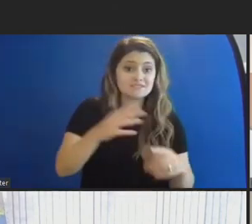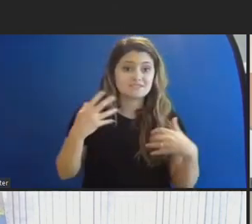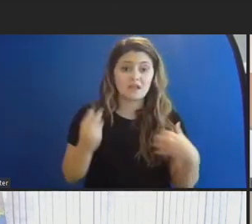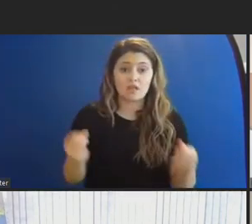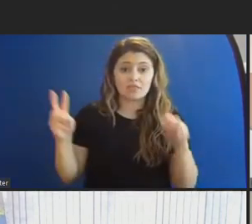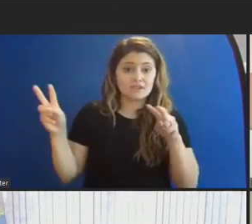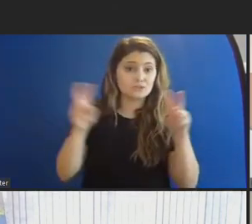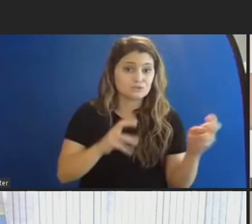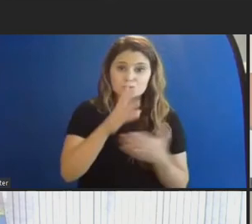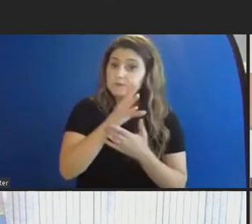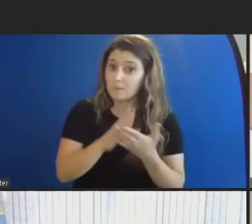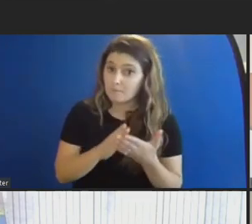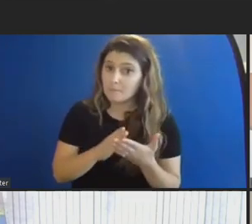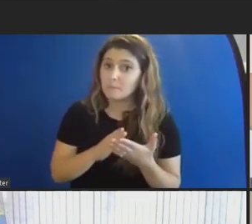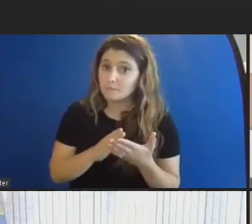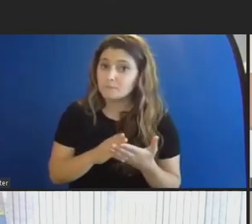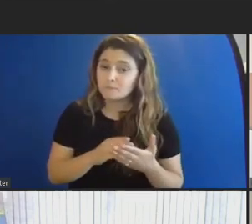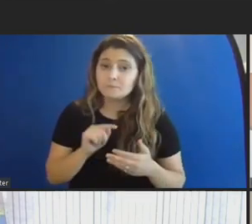conditions that may have